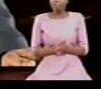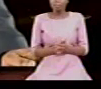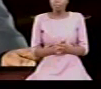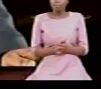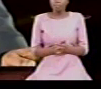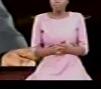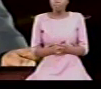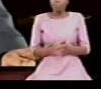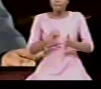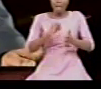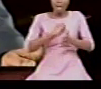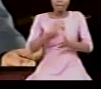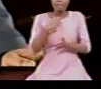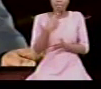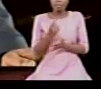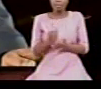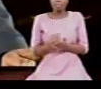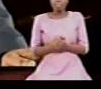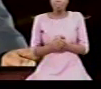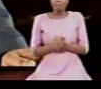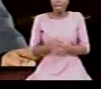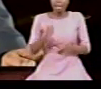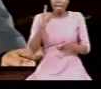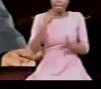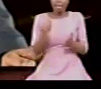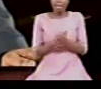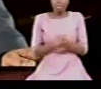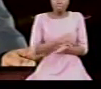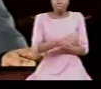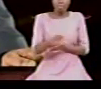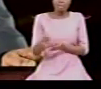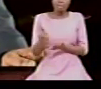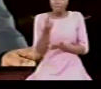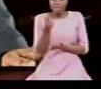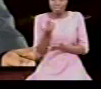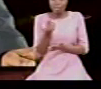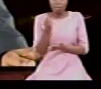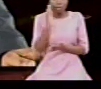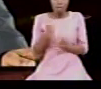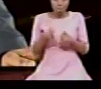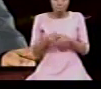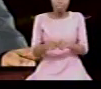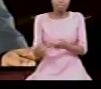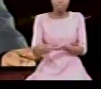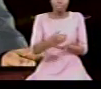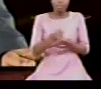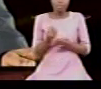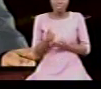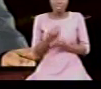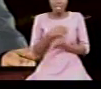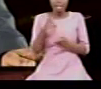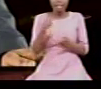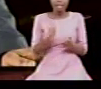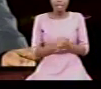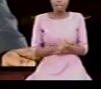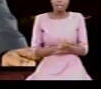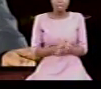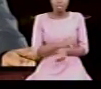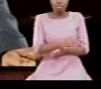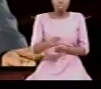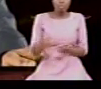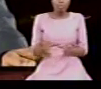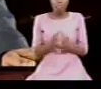But I say, he which sows sparingly shall also reap sparingly. And he which sows